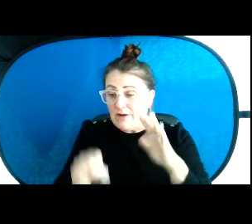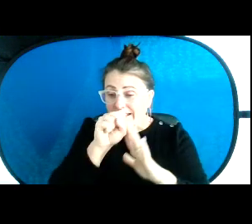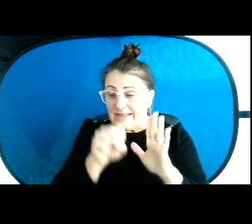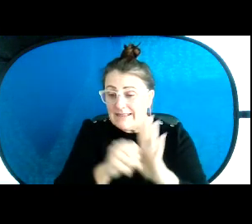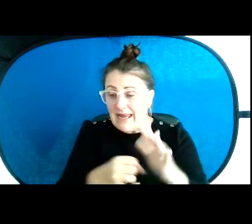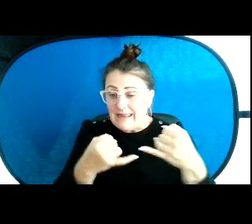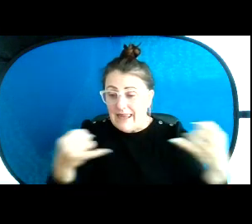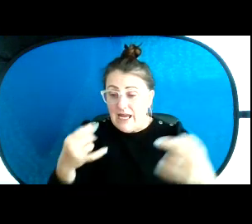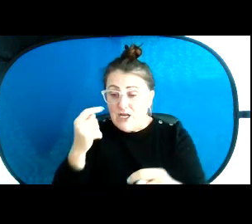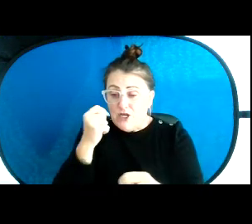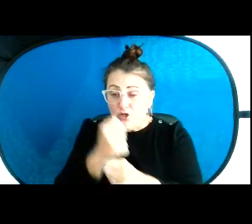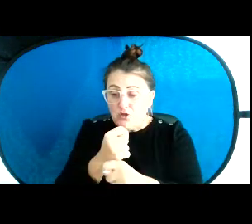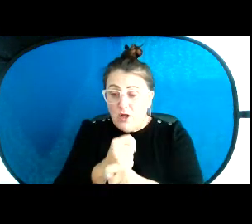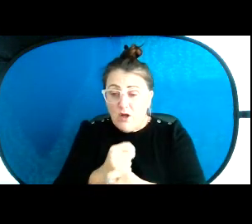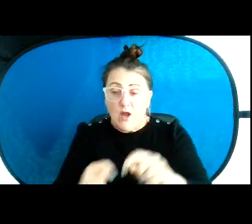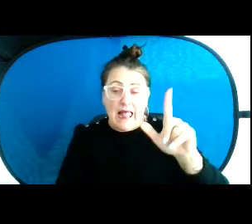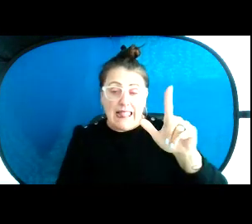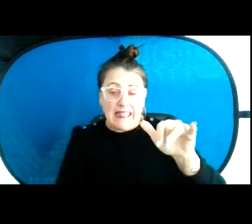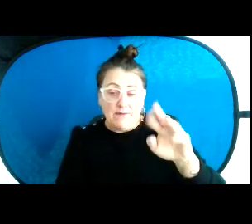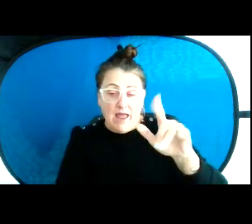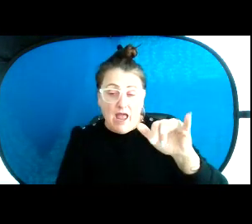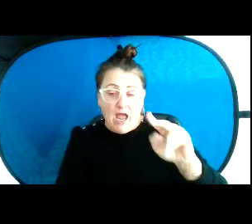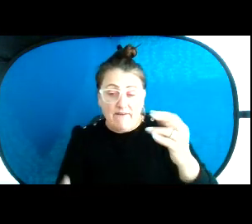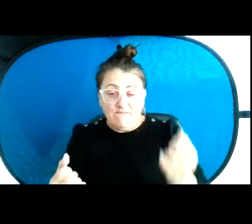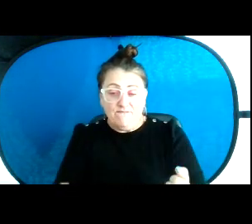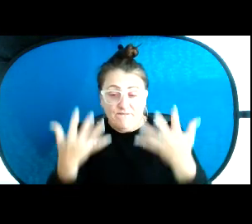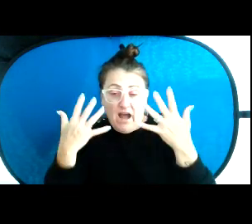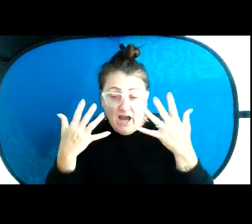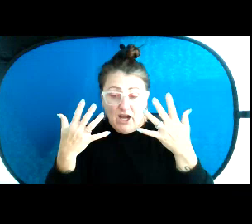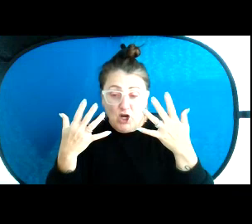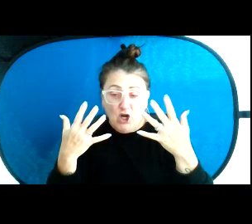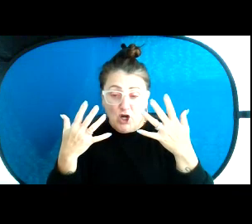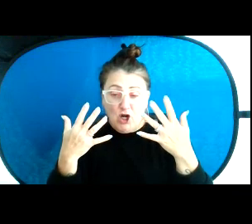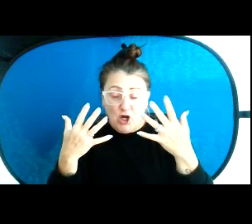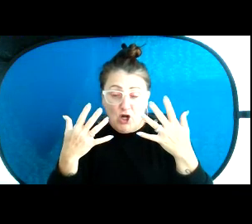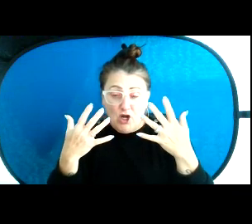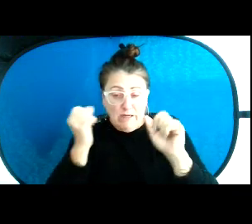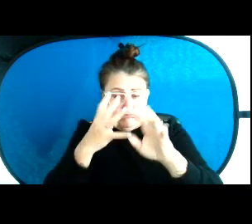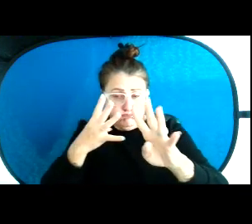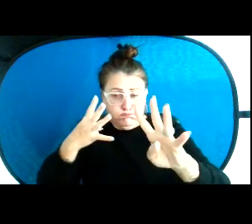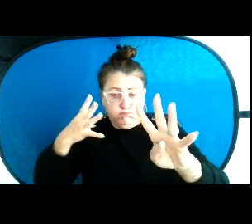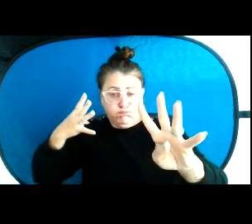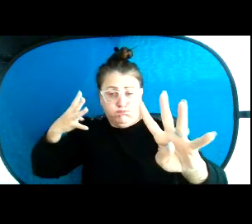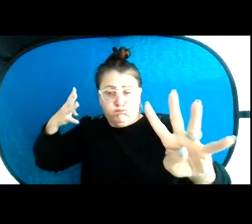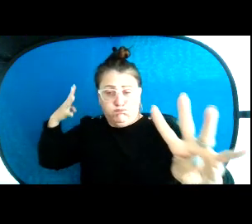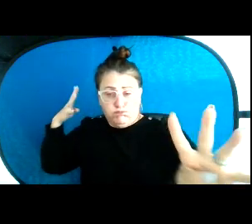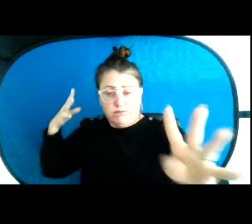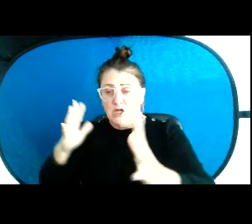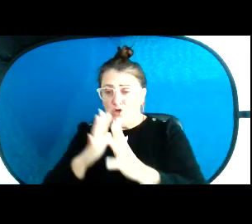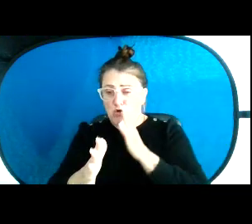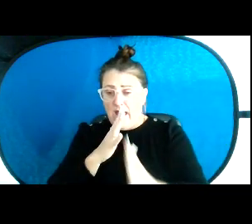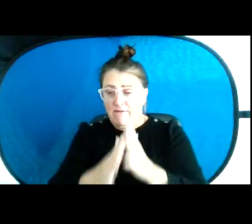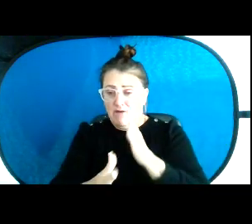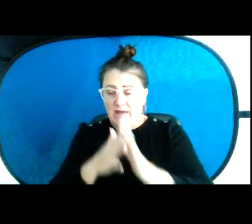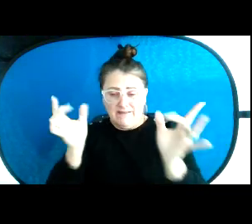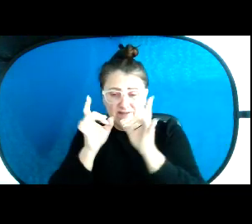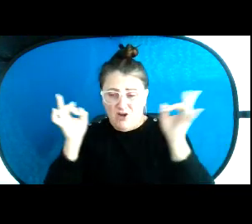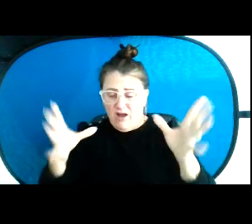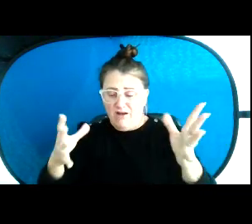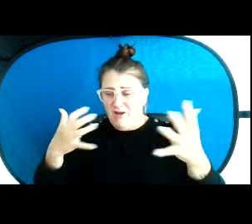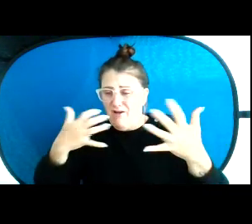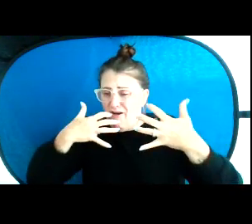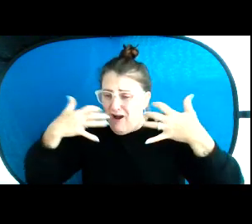carrying lithium-ion batteries caught fire, halting travel and traffic during sweltering